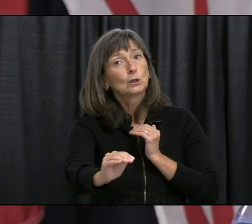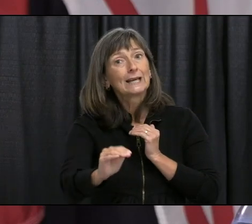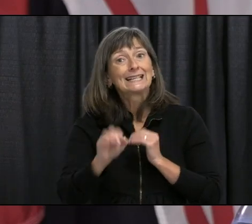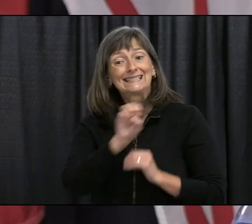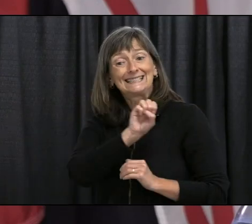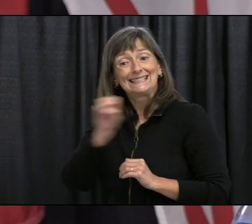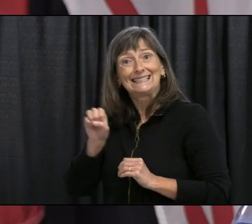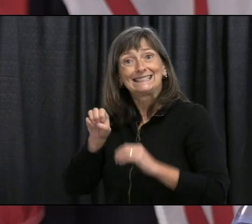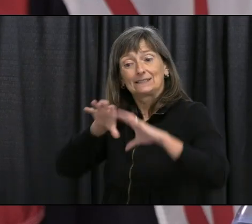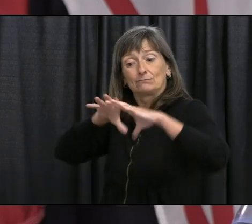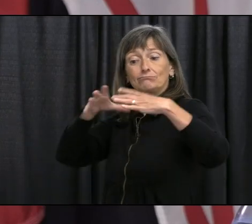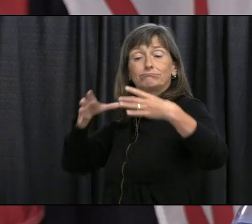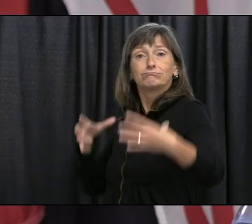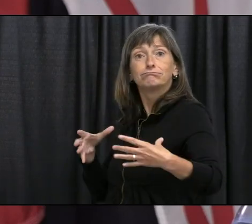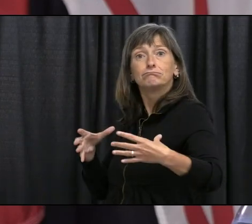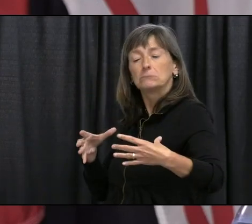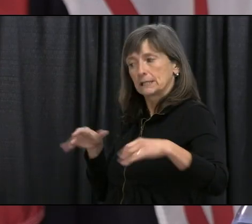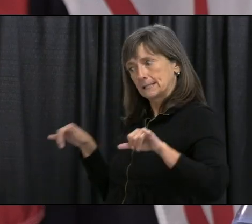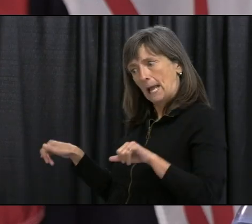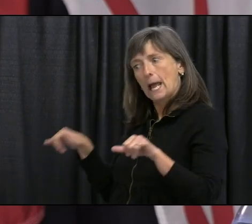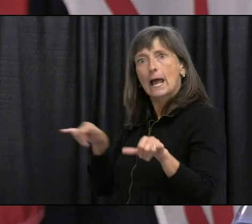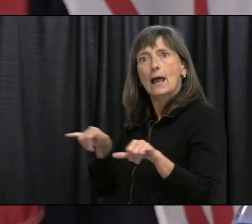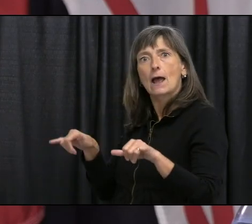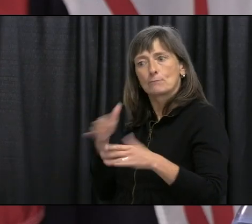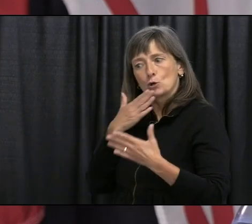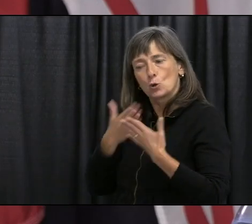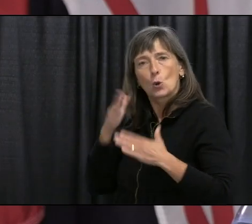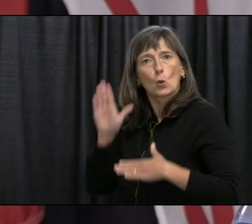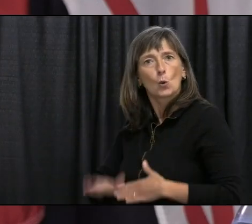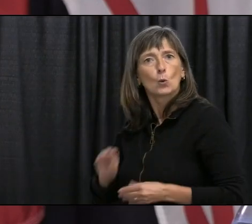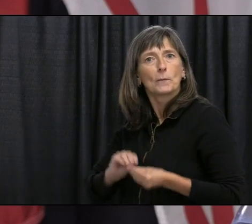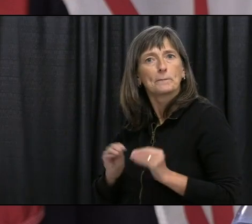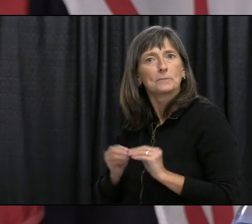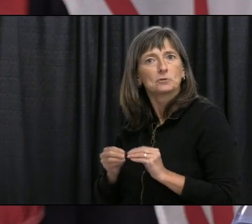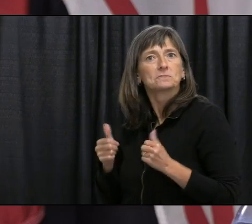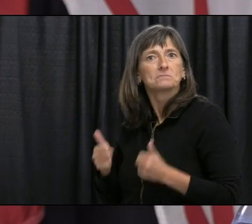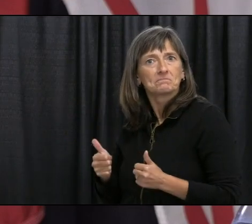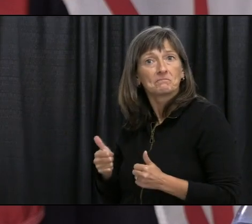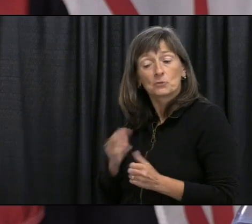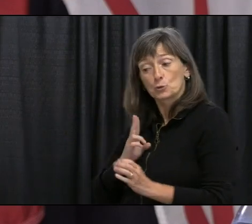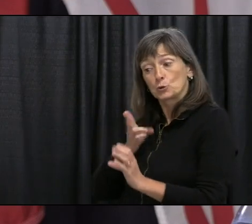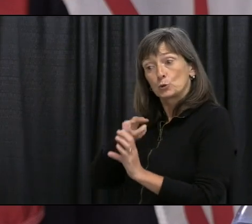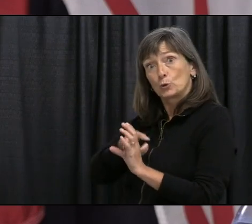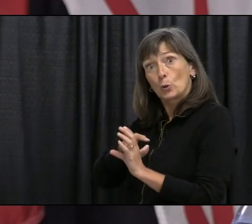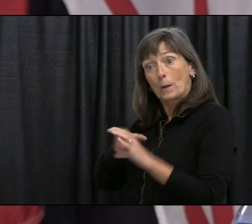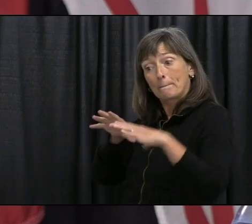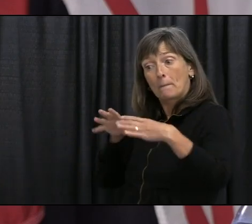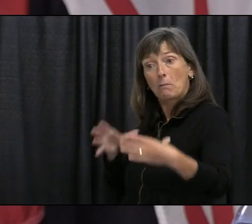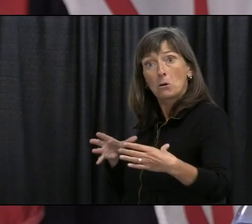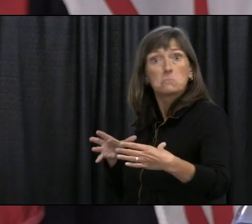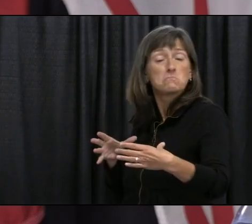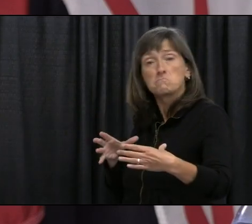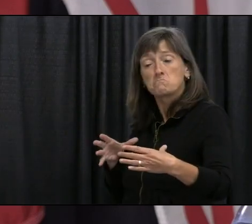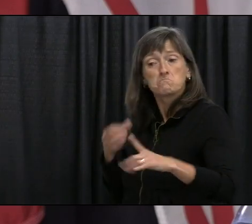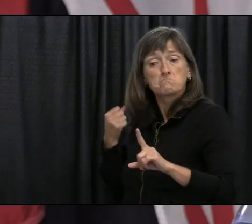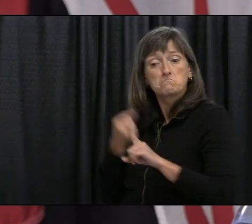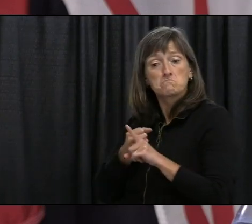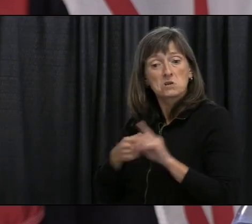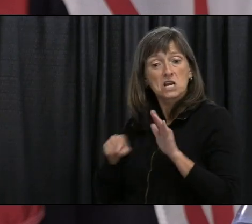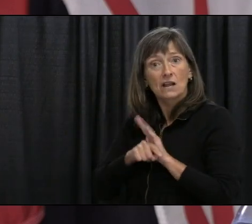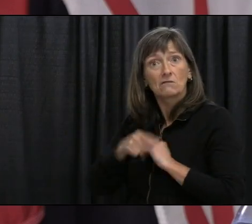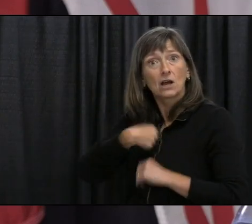bubble has had similar success. Joining the Atlantic bubble has not had any